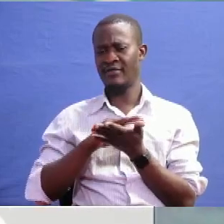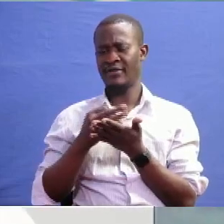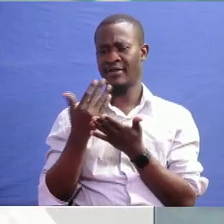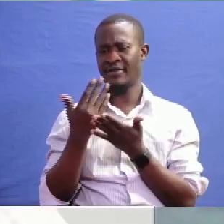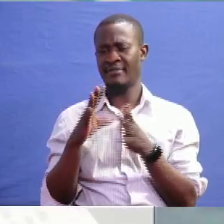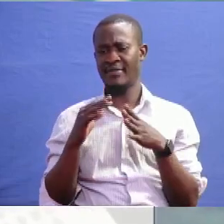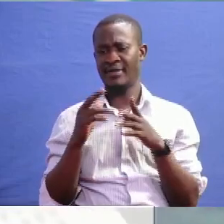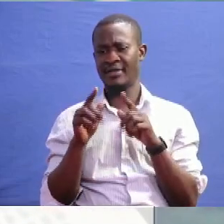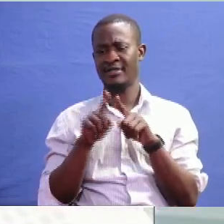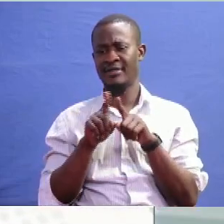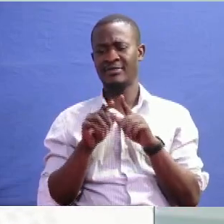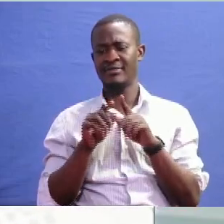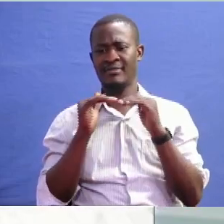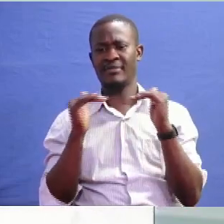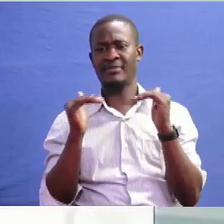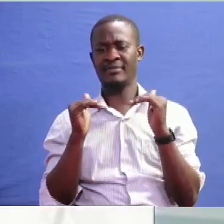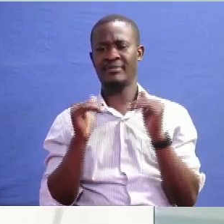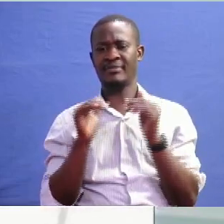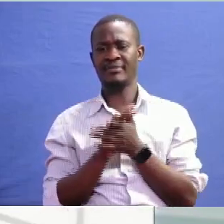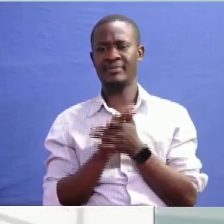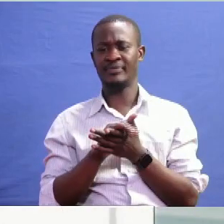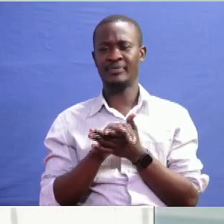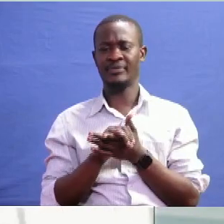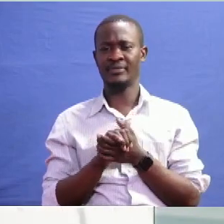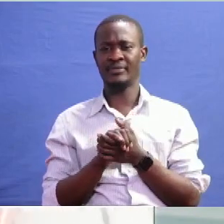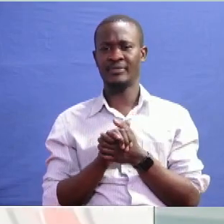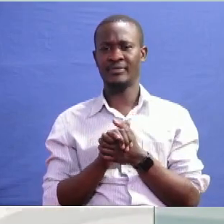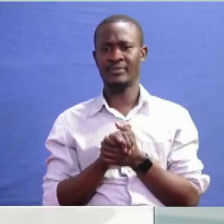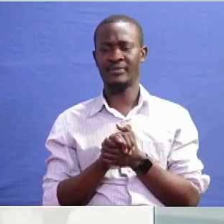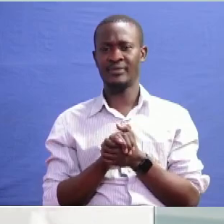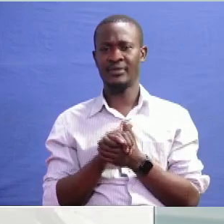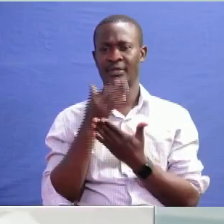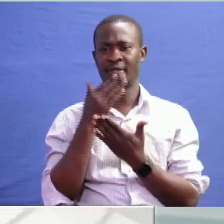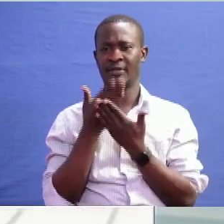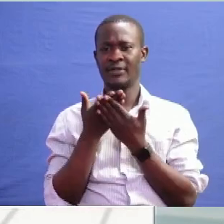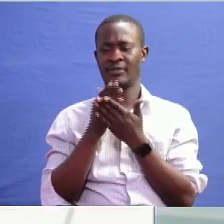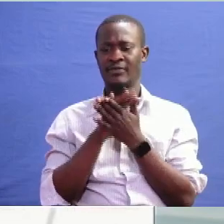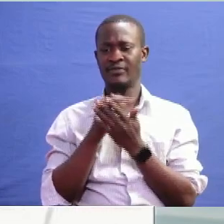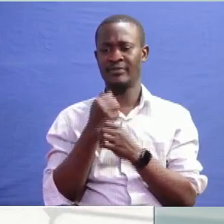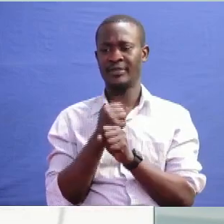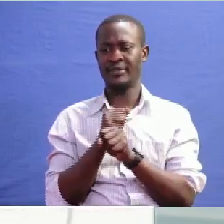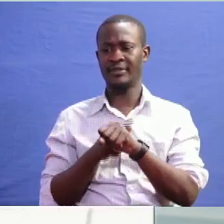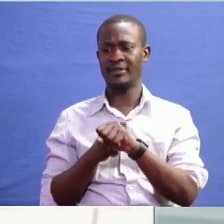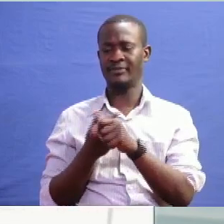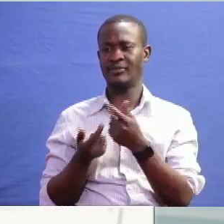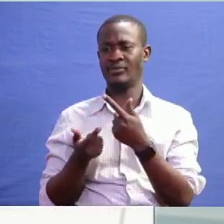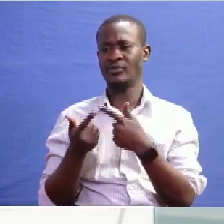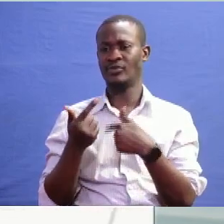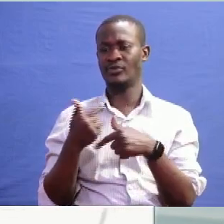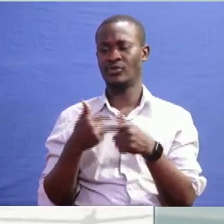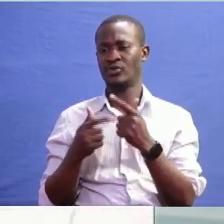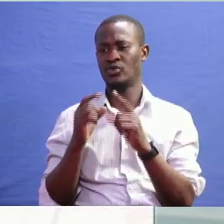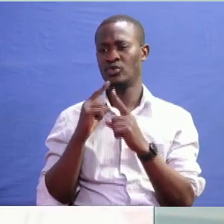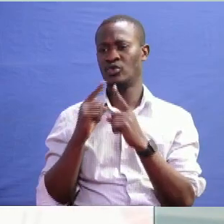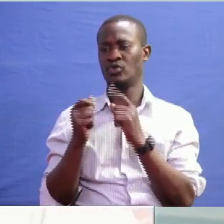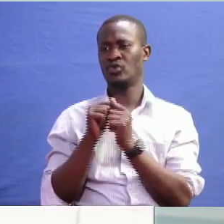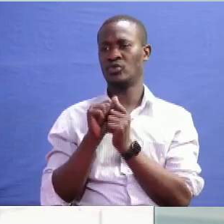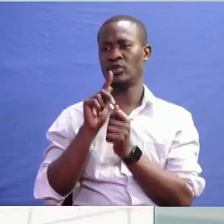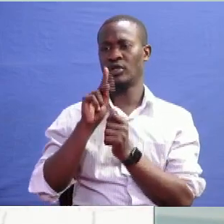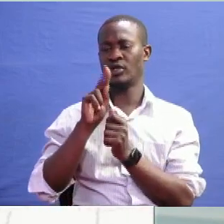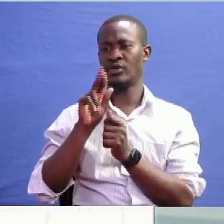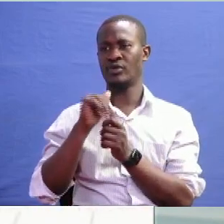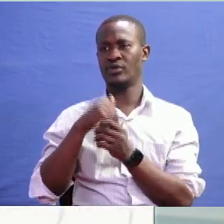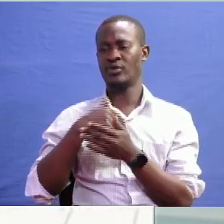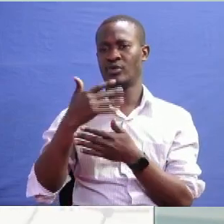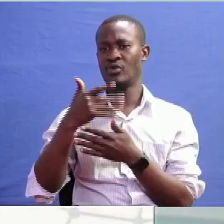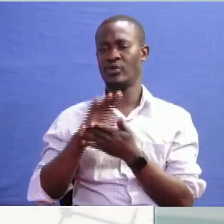level. Okay. Yeah. Well, Joseph Degwa Kingori, thank you so much for making time to talk to KUTV. It's always